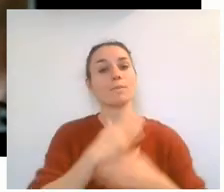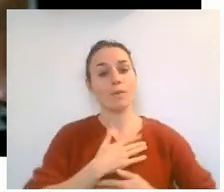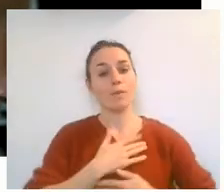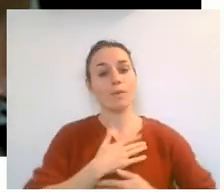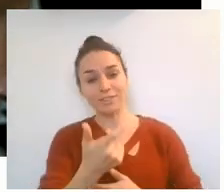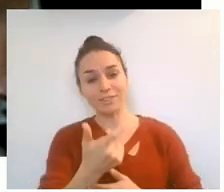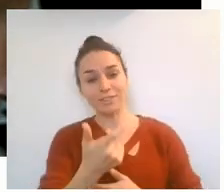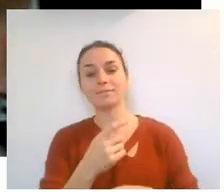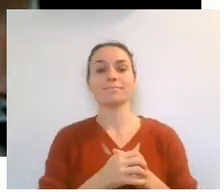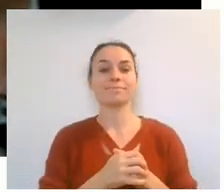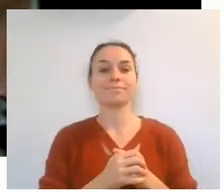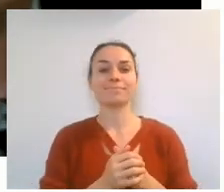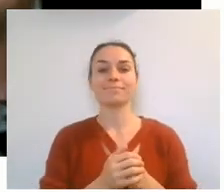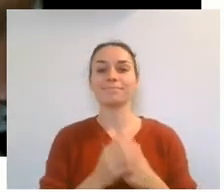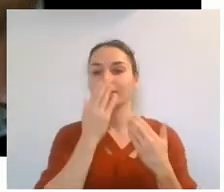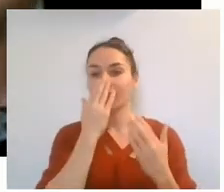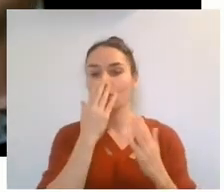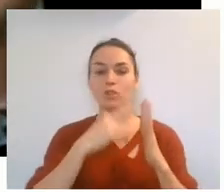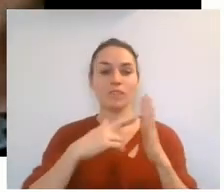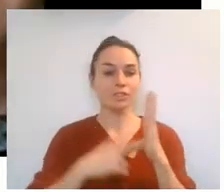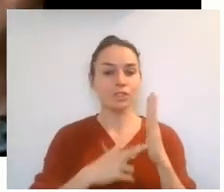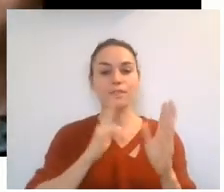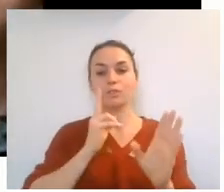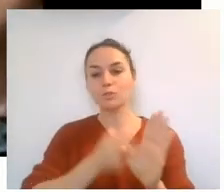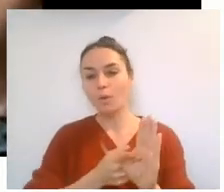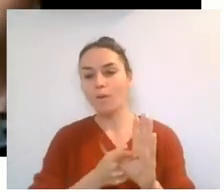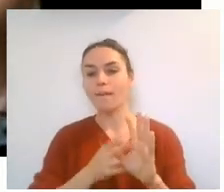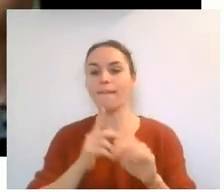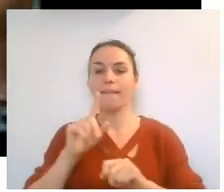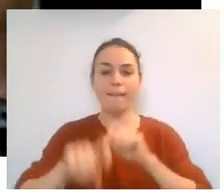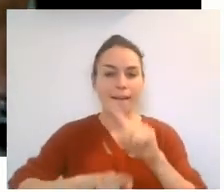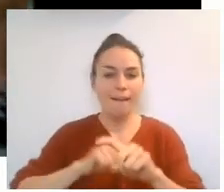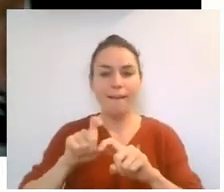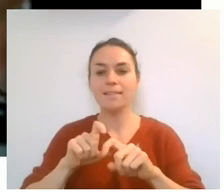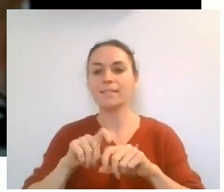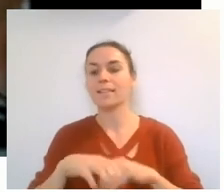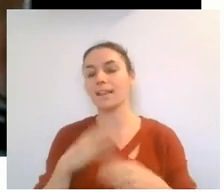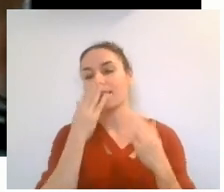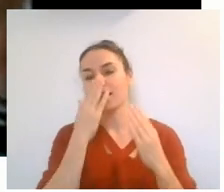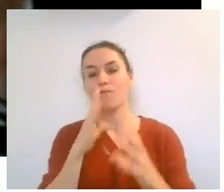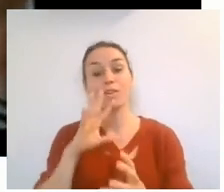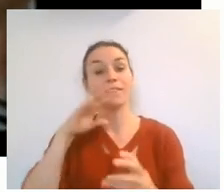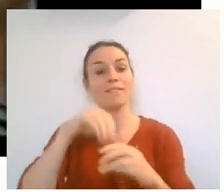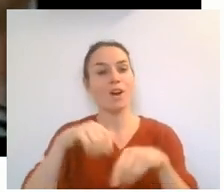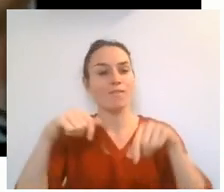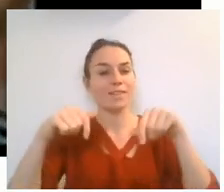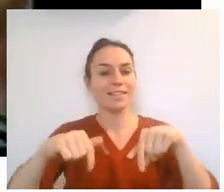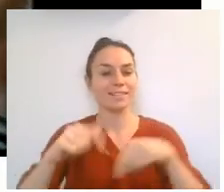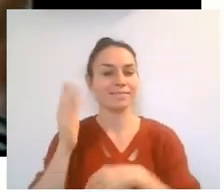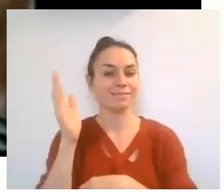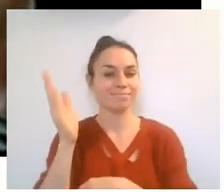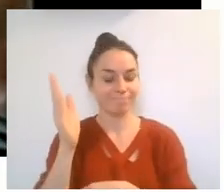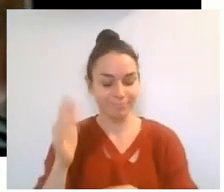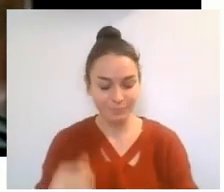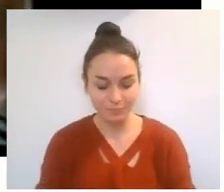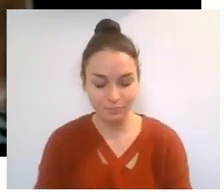pleasure. Thank you for registering. Thank you for your great questions. And thank you for participating in the Trudy Sundberg Lecture Series.